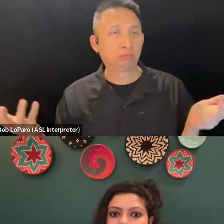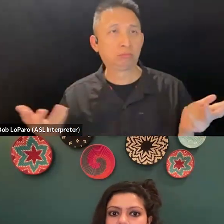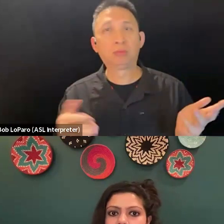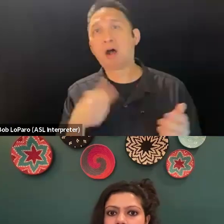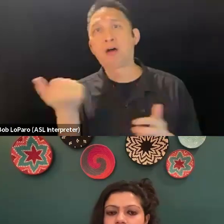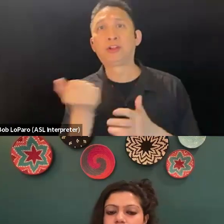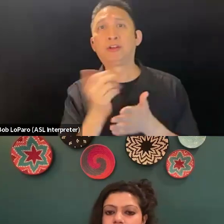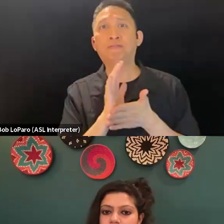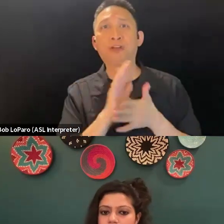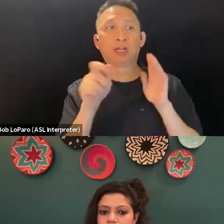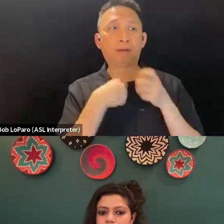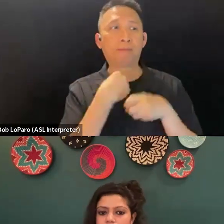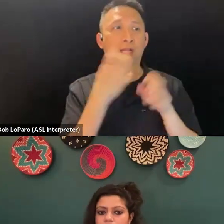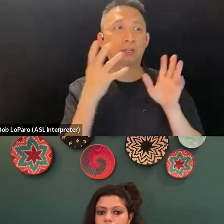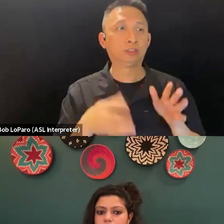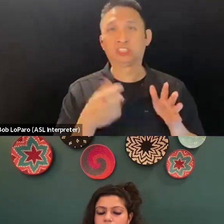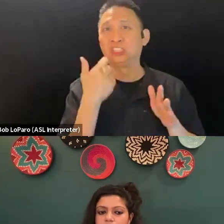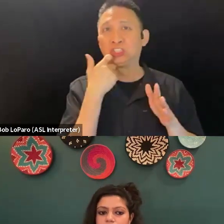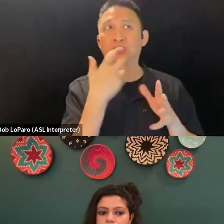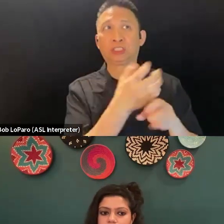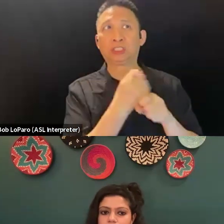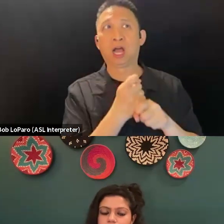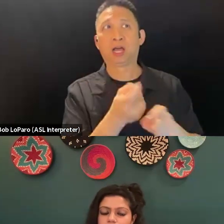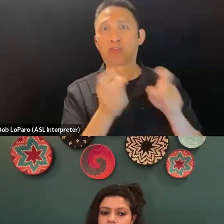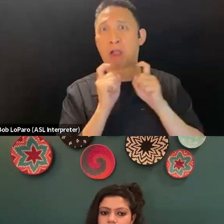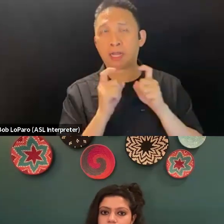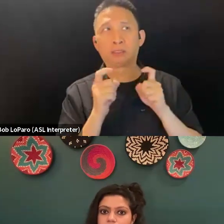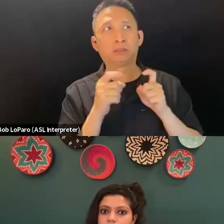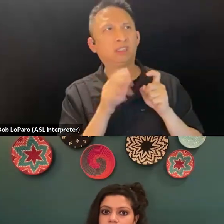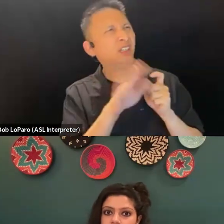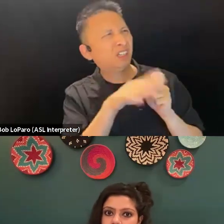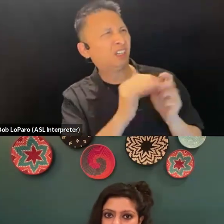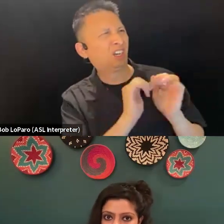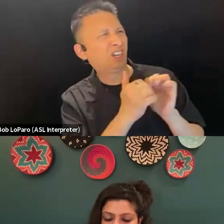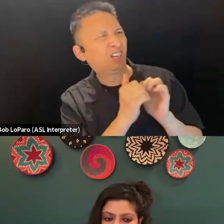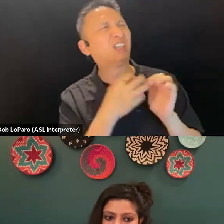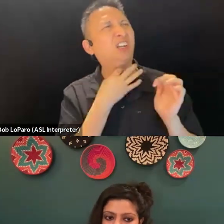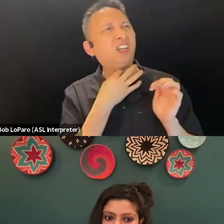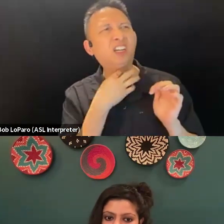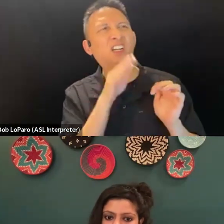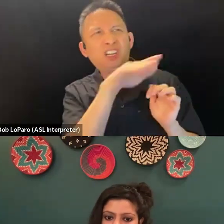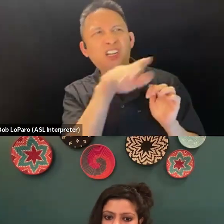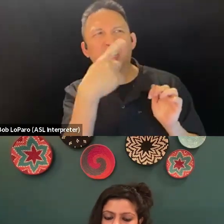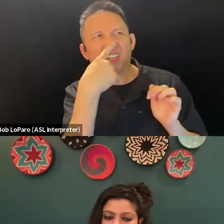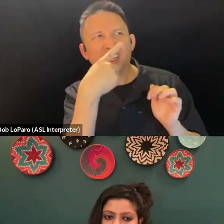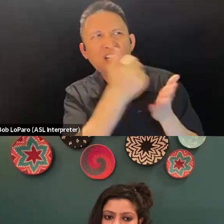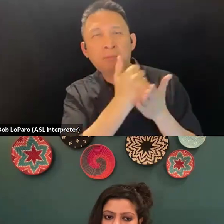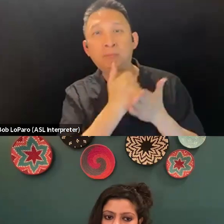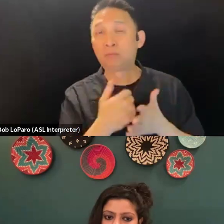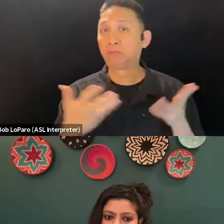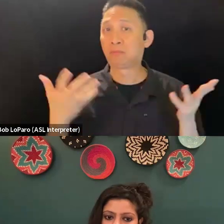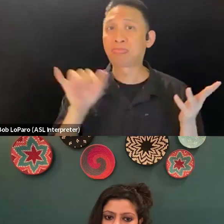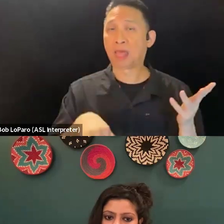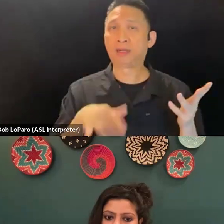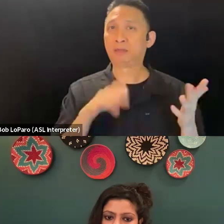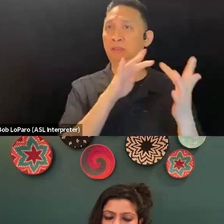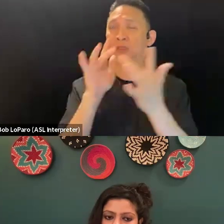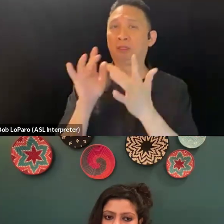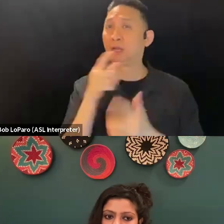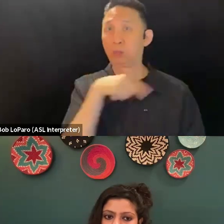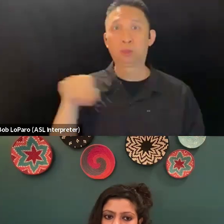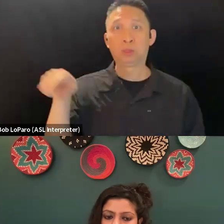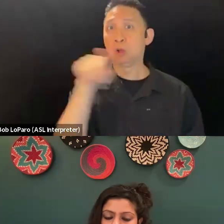will message them to you probably. But now, for now, I'll quickly go to Q&A. So we have a question from